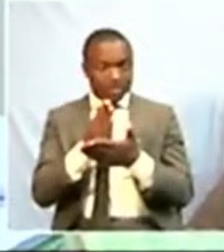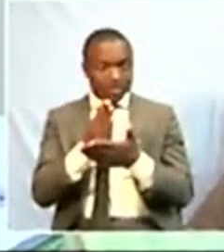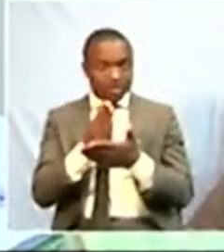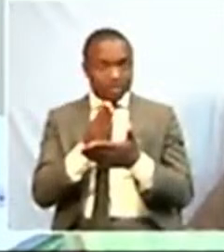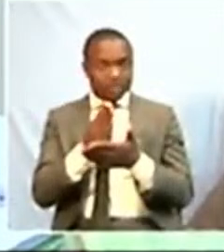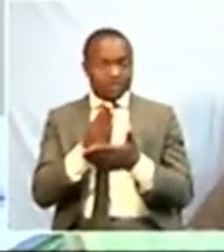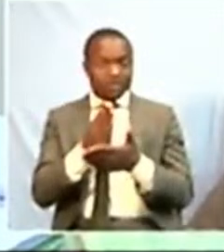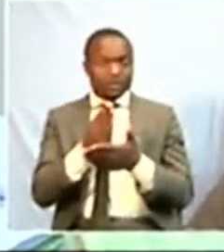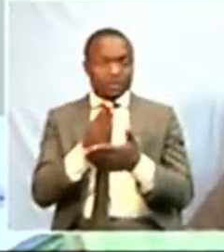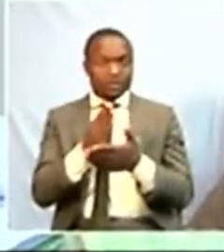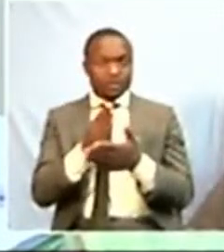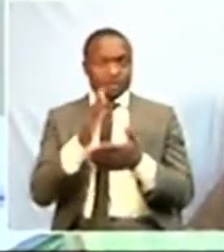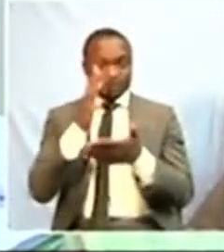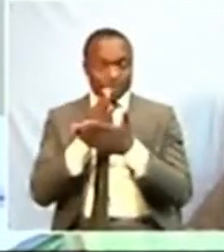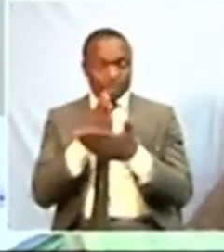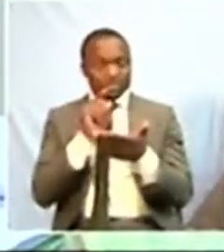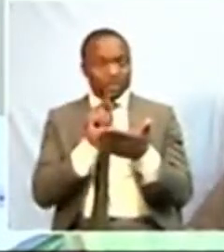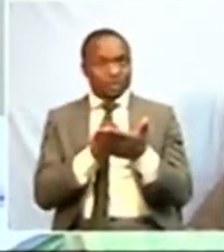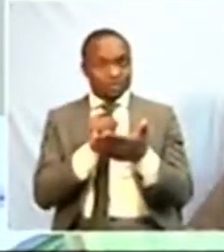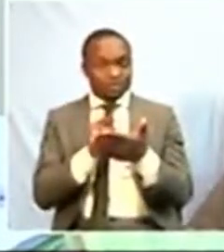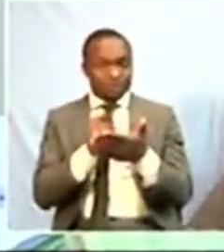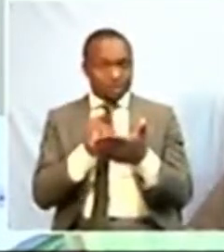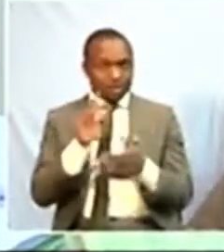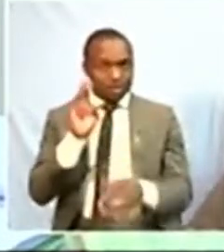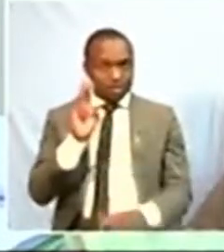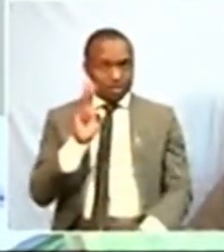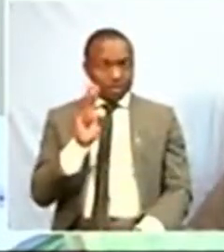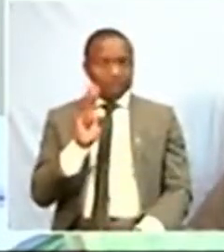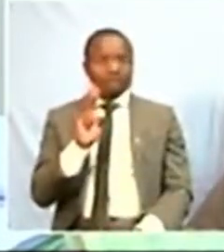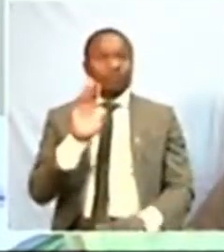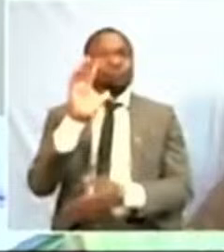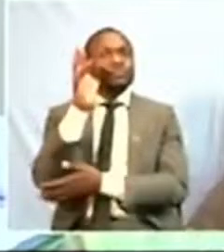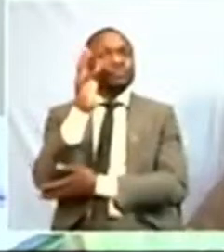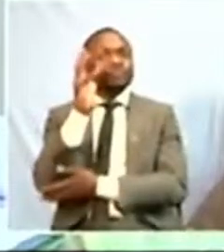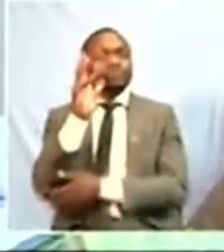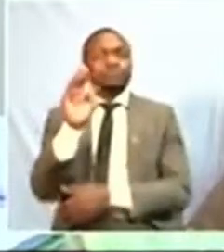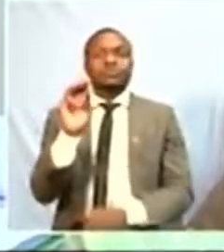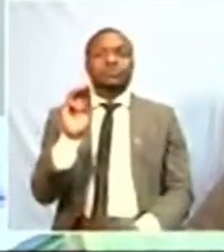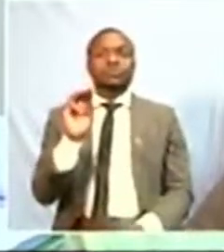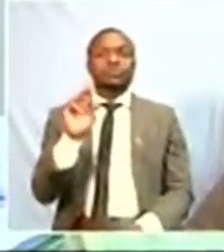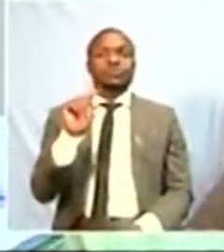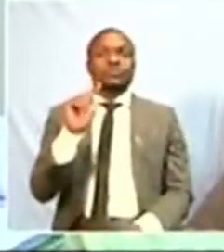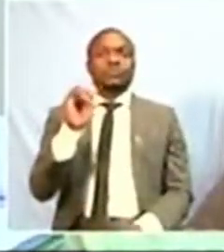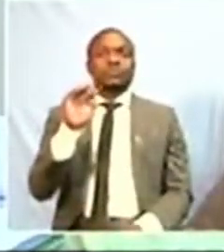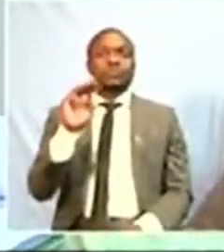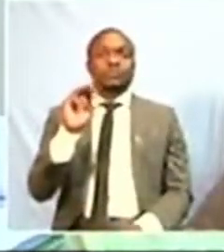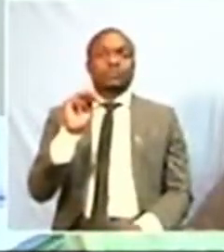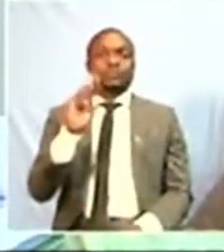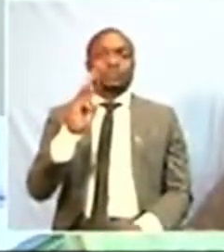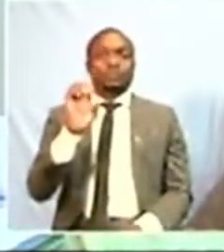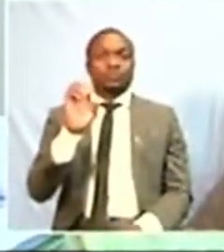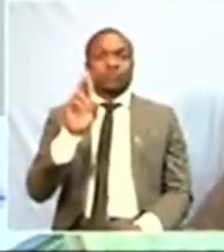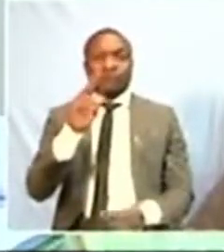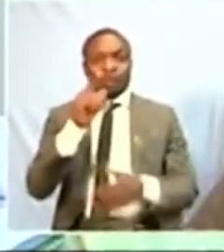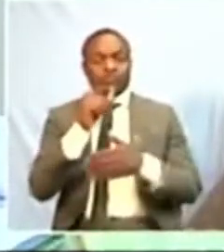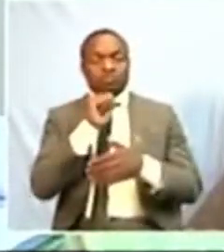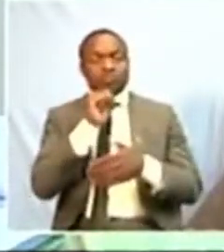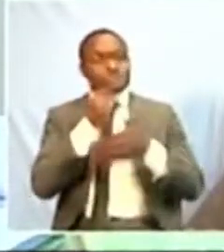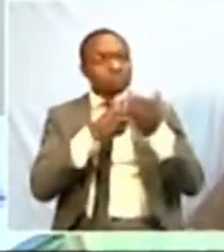ban that was on wood, on timber, not what you were telling this